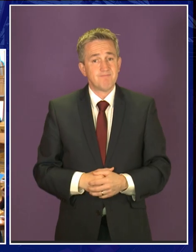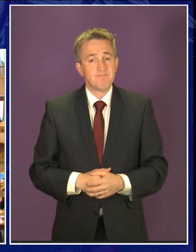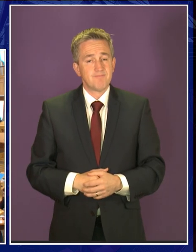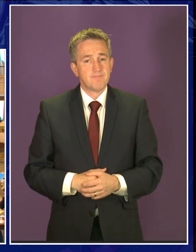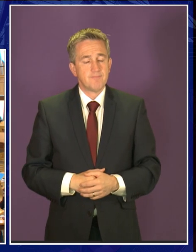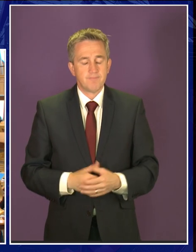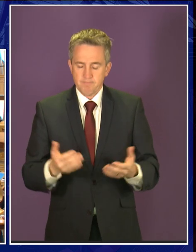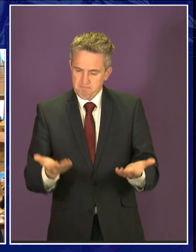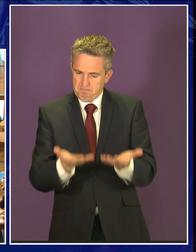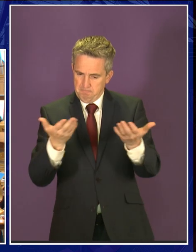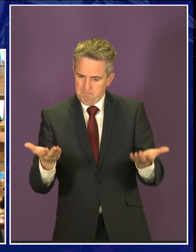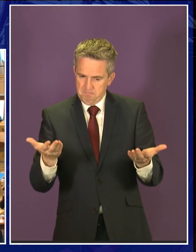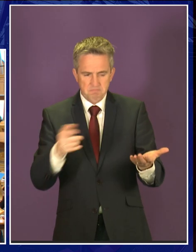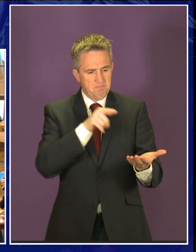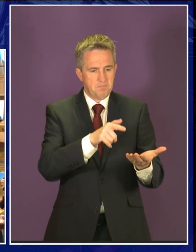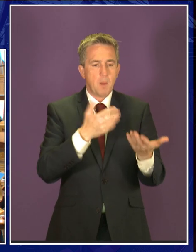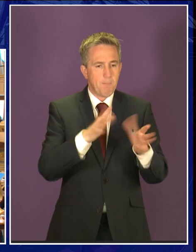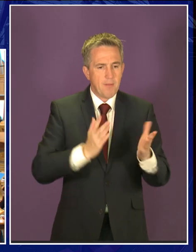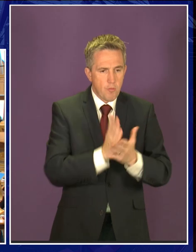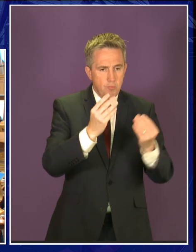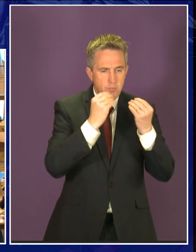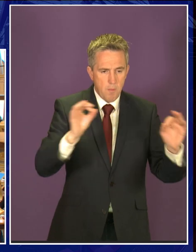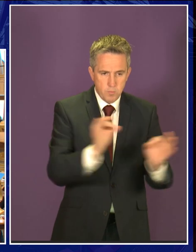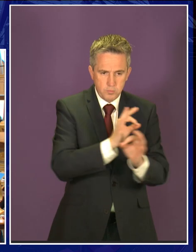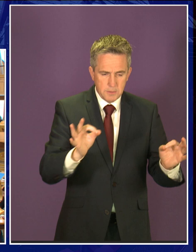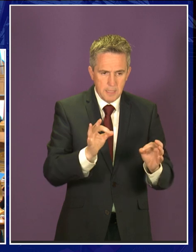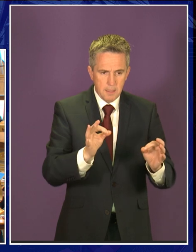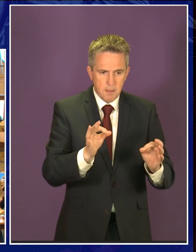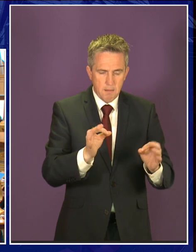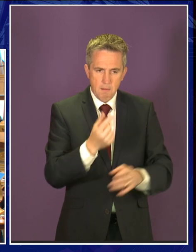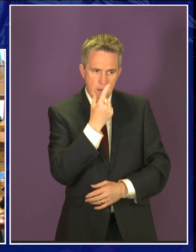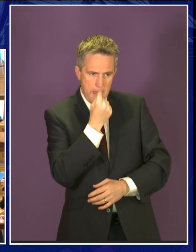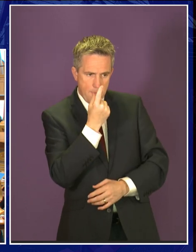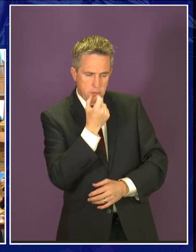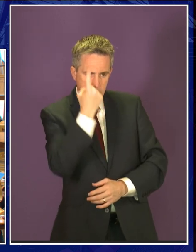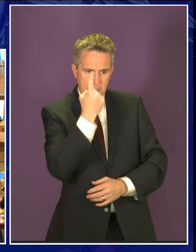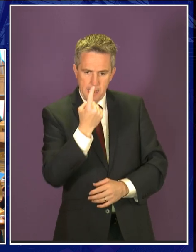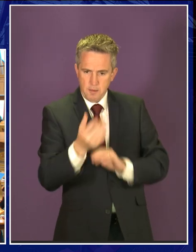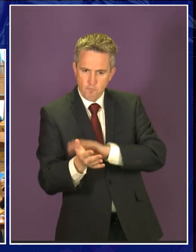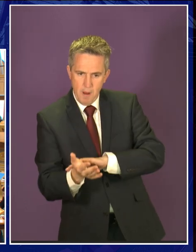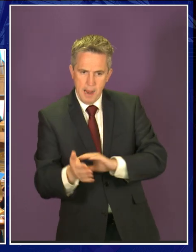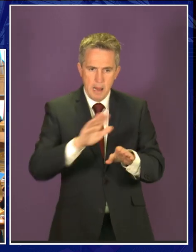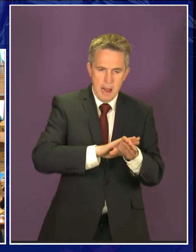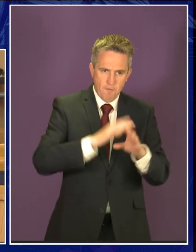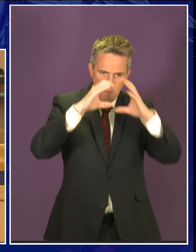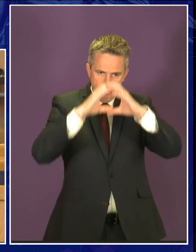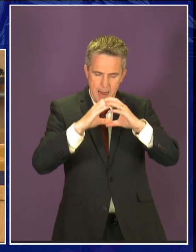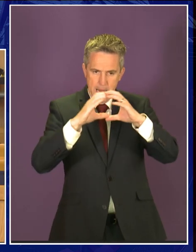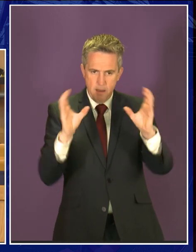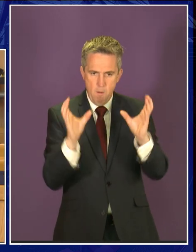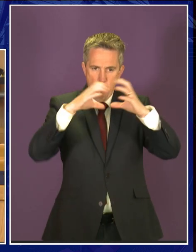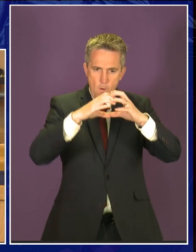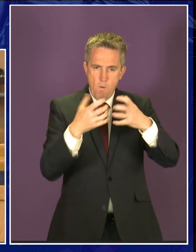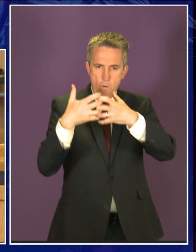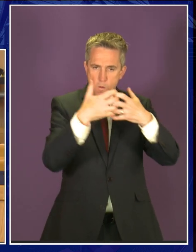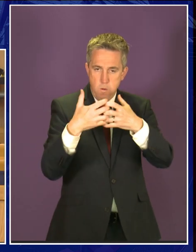also observed that children in the music group had more robust connectivity between their right side and left side of their brain. I want to